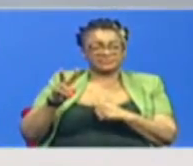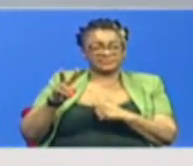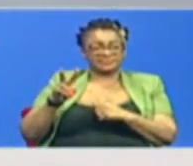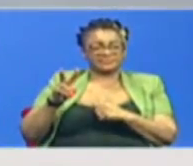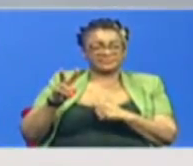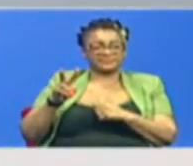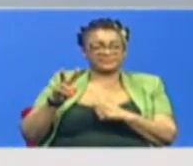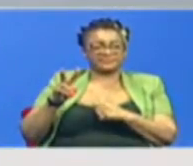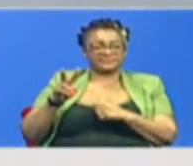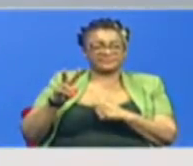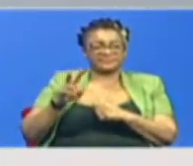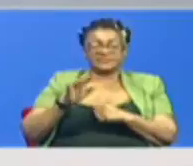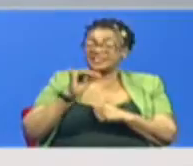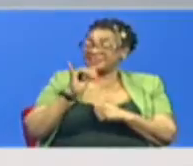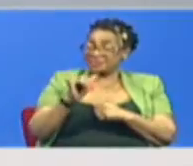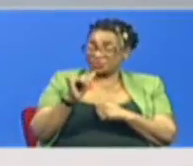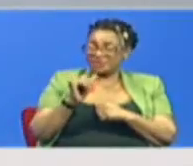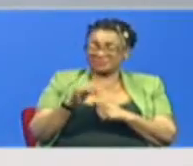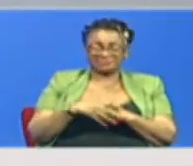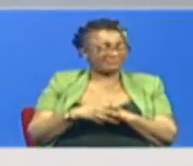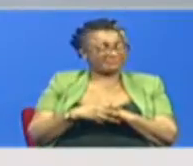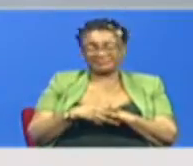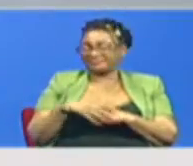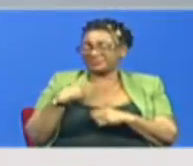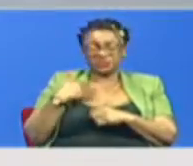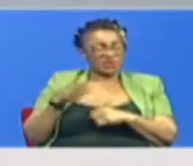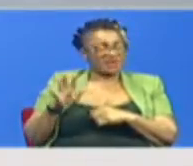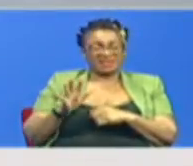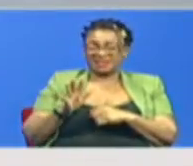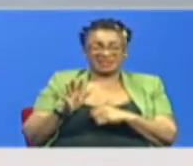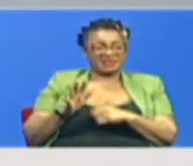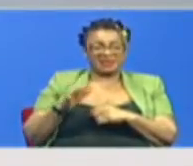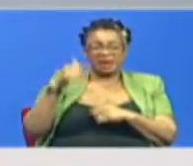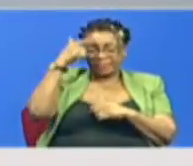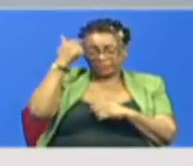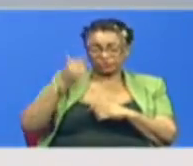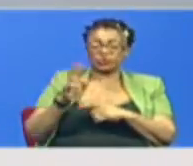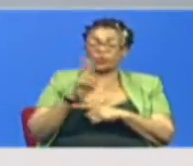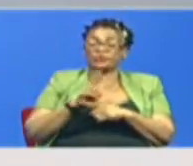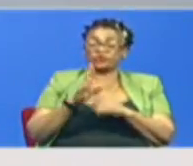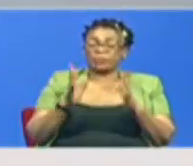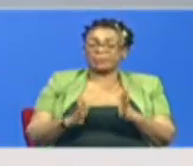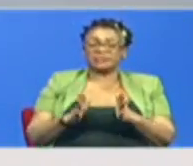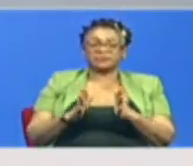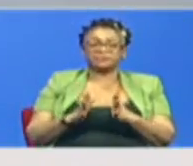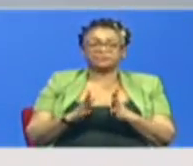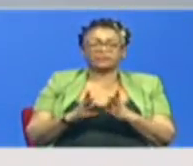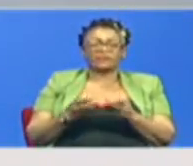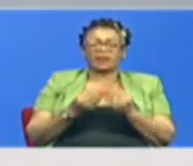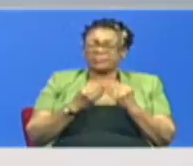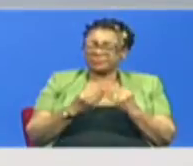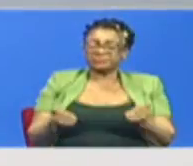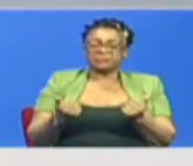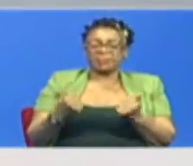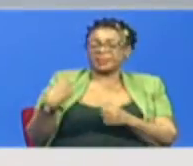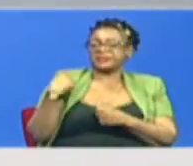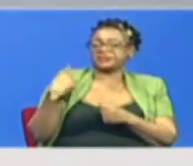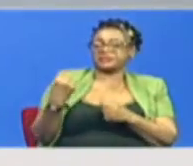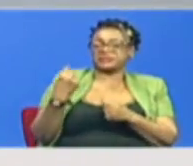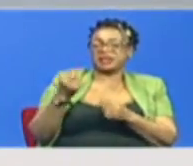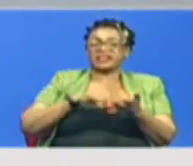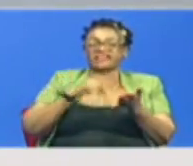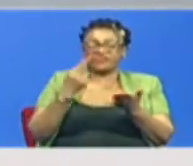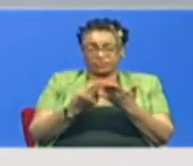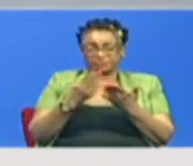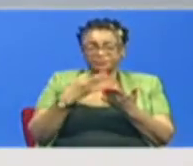Now this one you're not going to like, because consumers of diesel are the hardest hit in the latest review of pump prices by